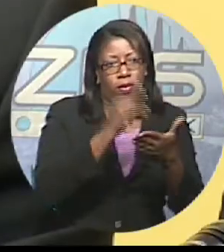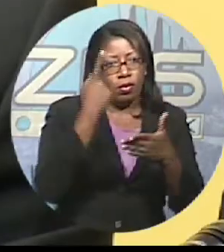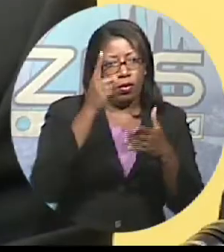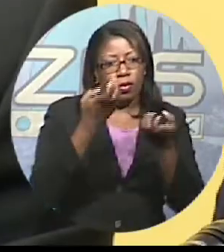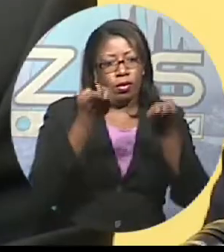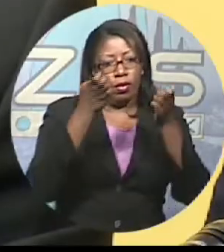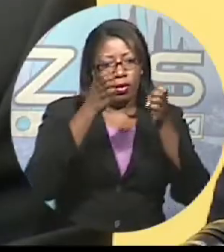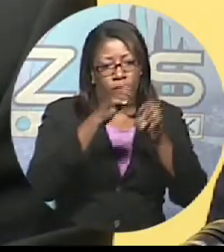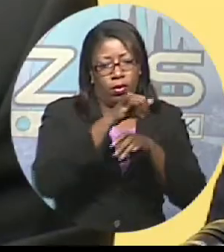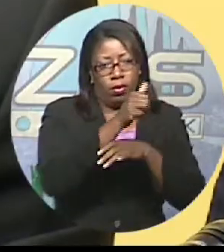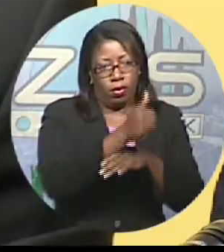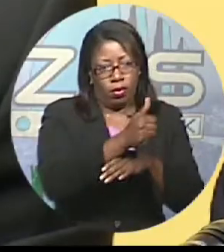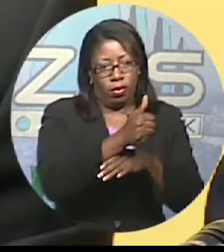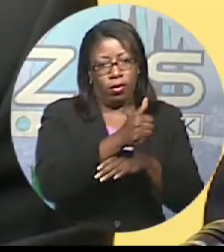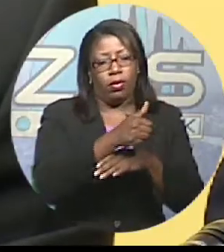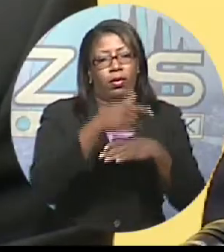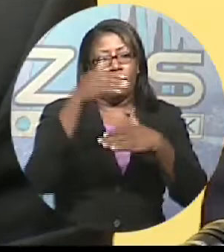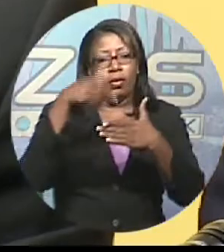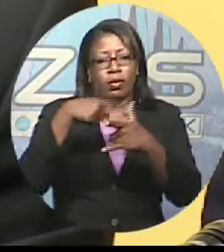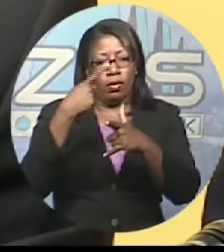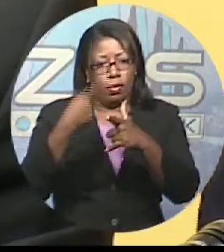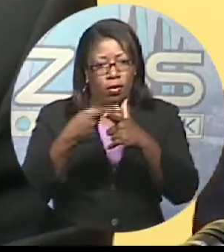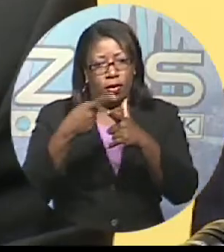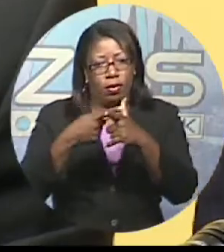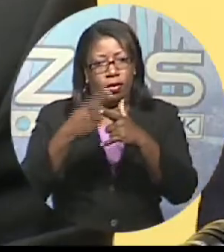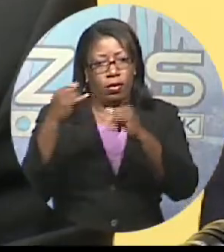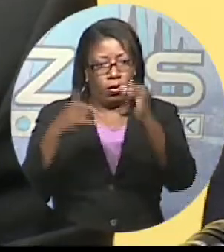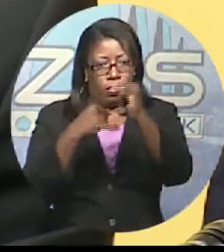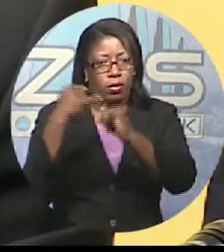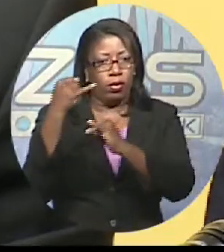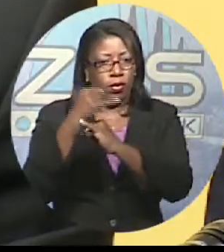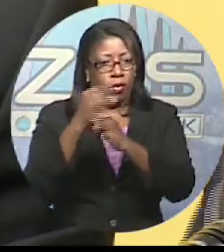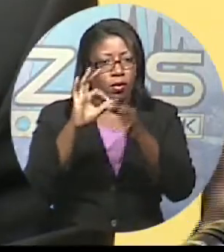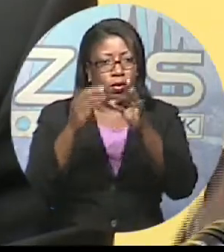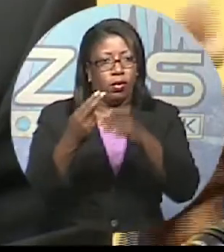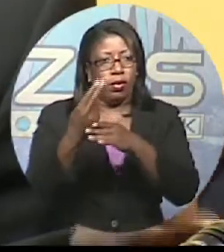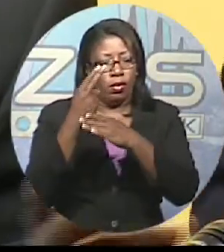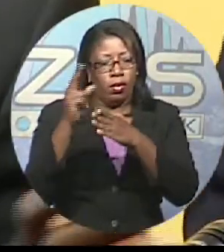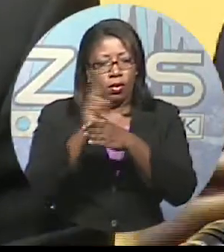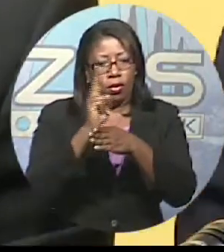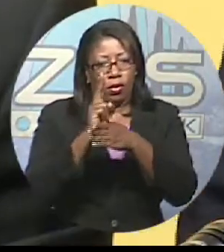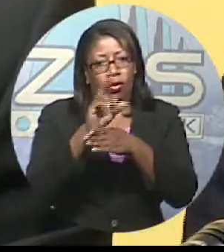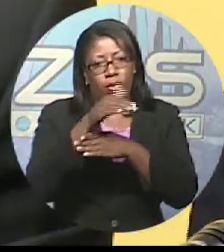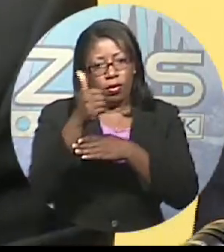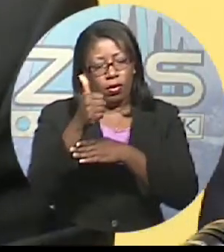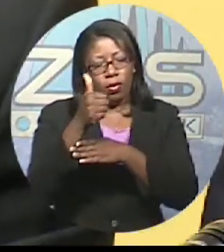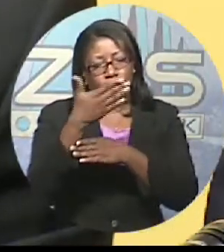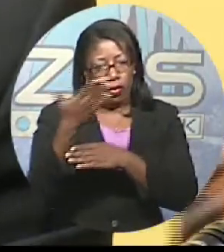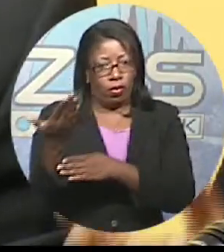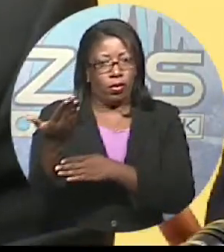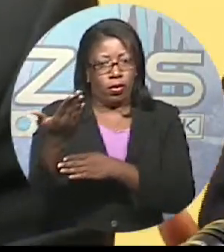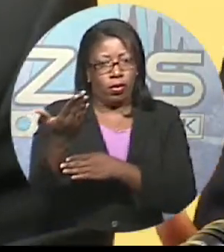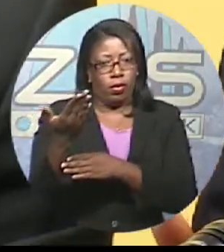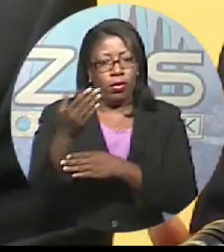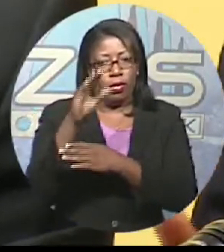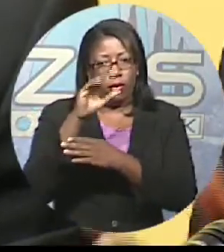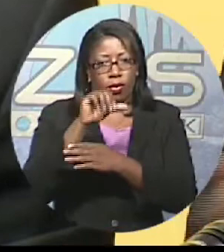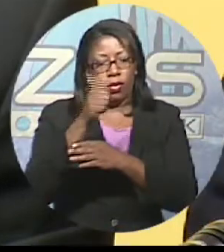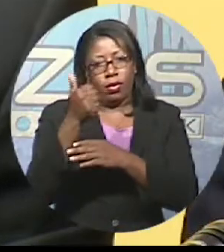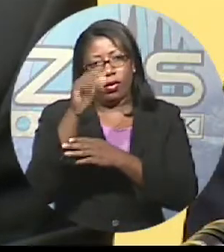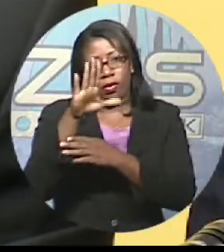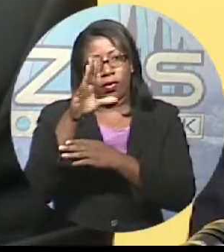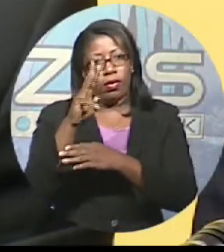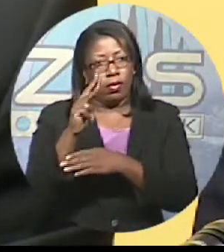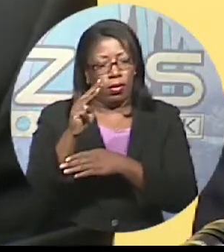event itself, and then infrastructure, which we get to keep to use for all sorts of other things, is the other $5 million